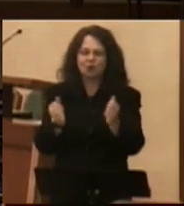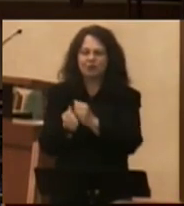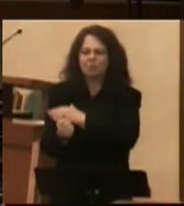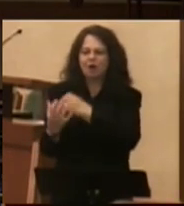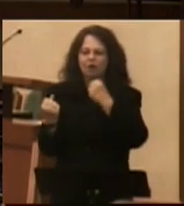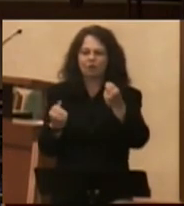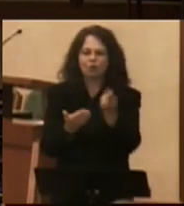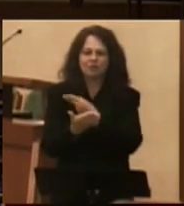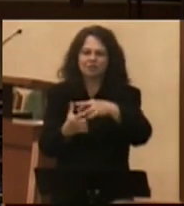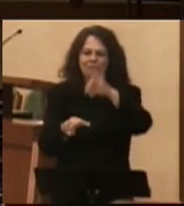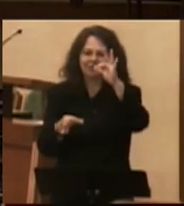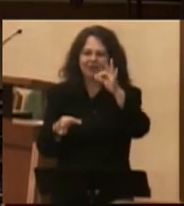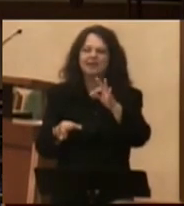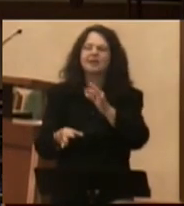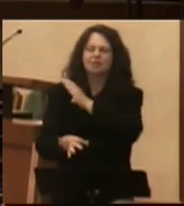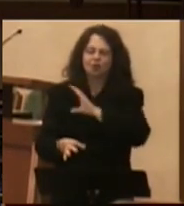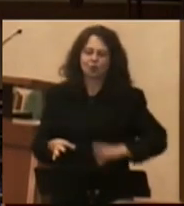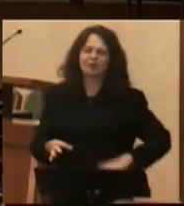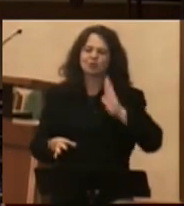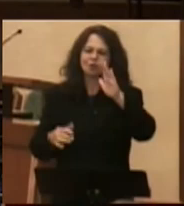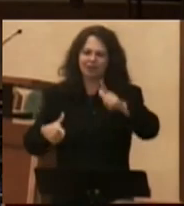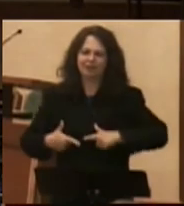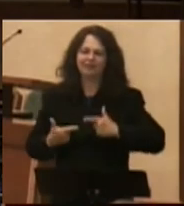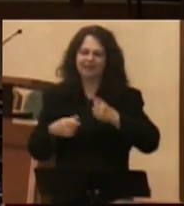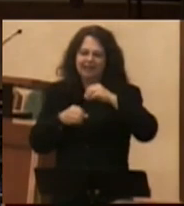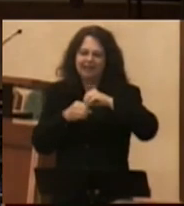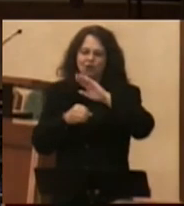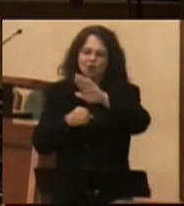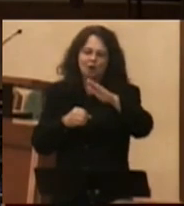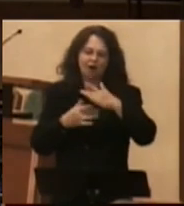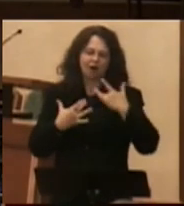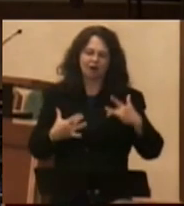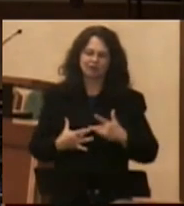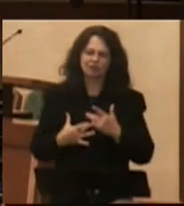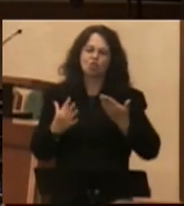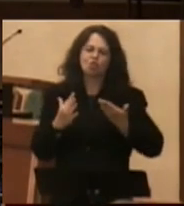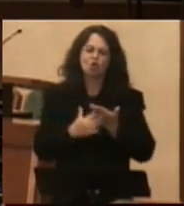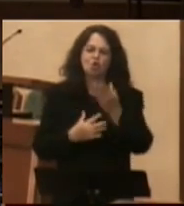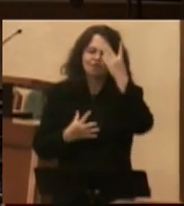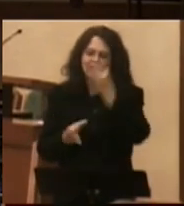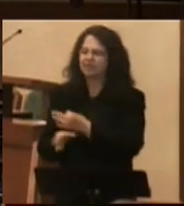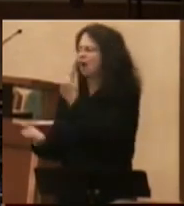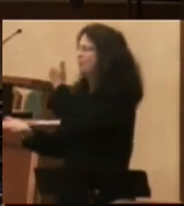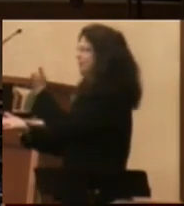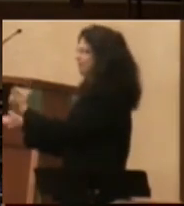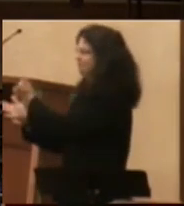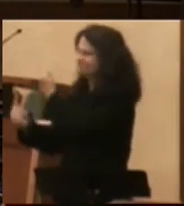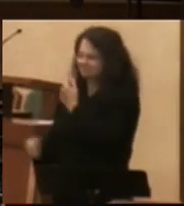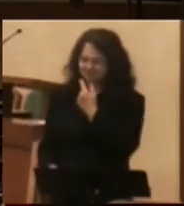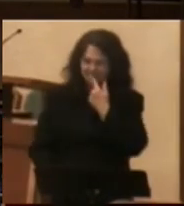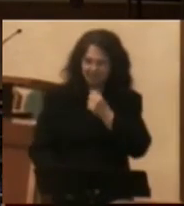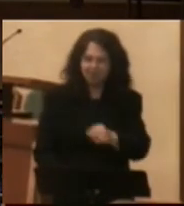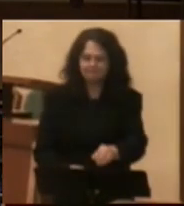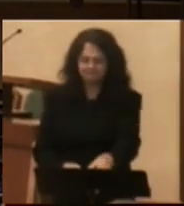Spirit, that Christ may live in your hearts through faith. Amen.